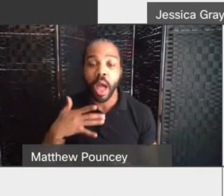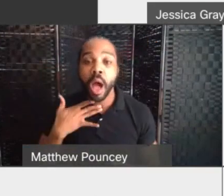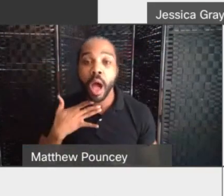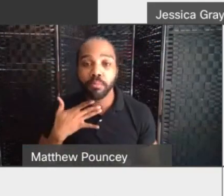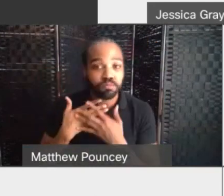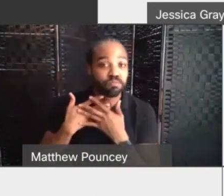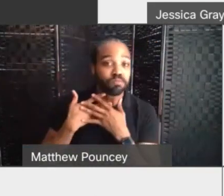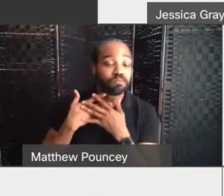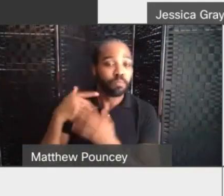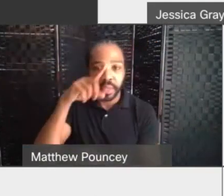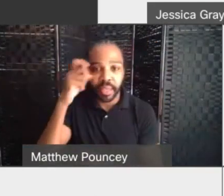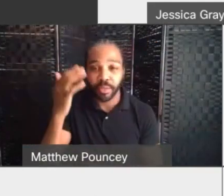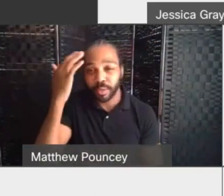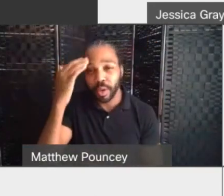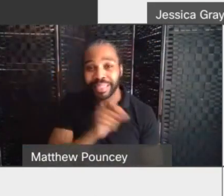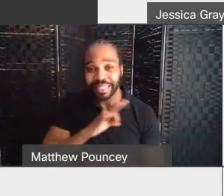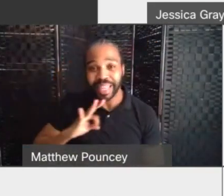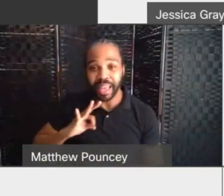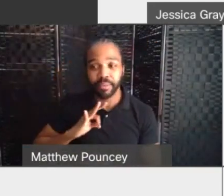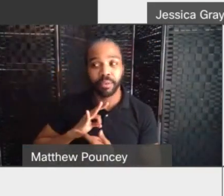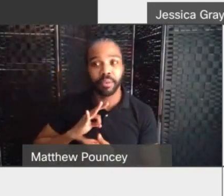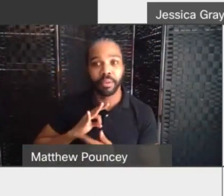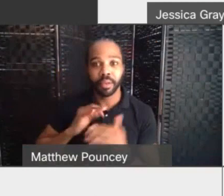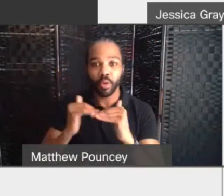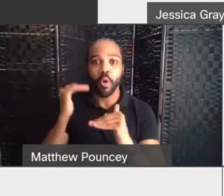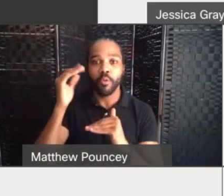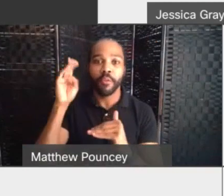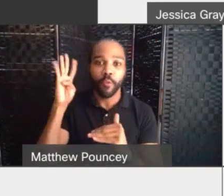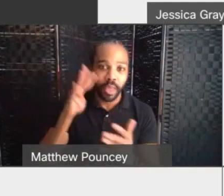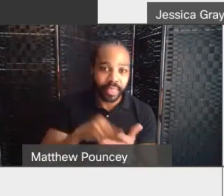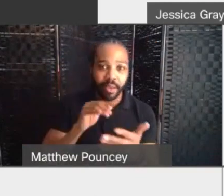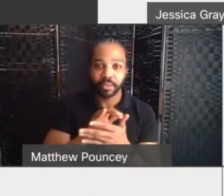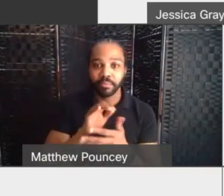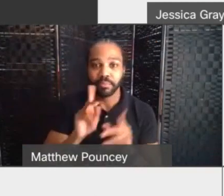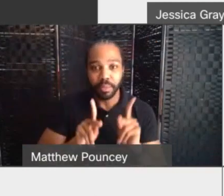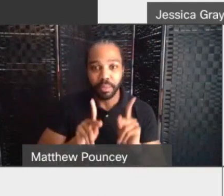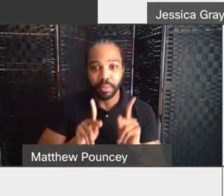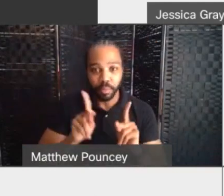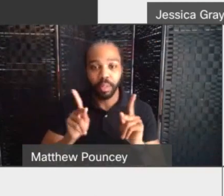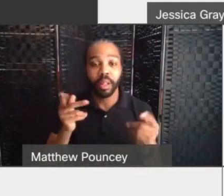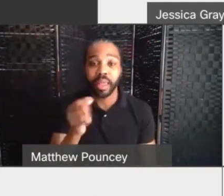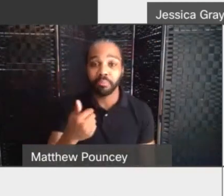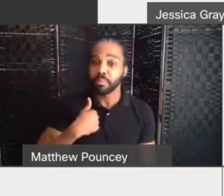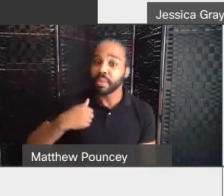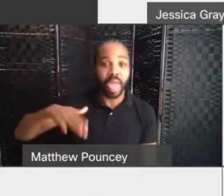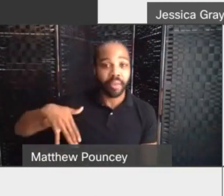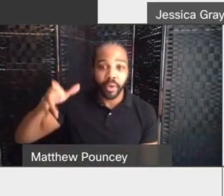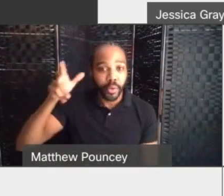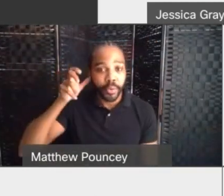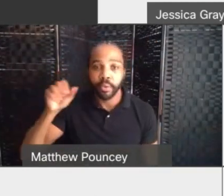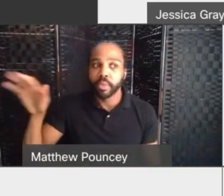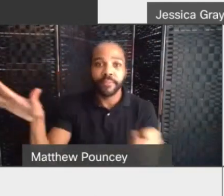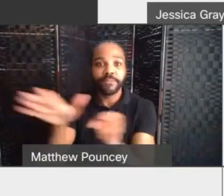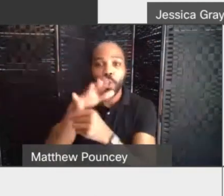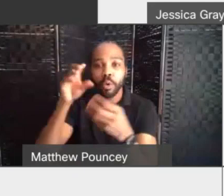our staff is over 4,000 people. And I haven't heard the full